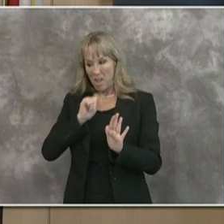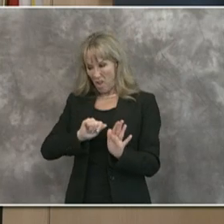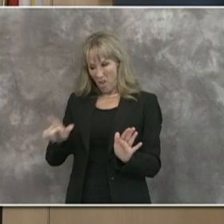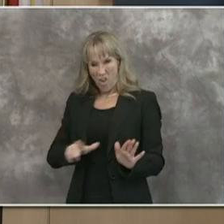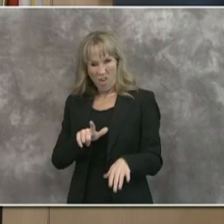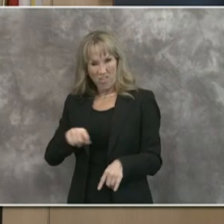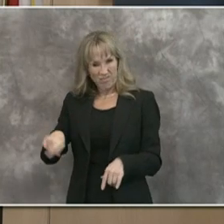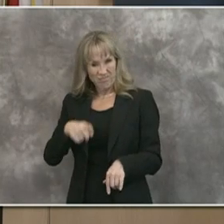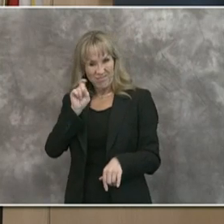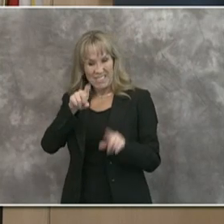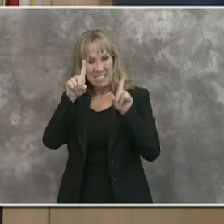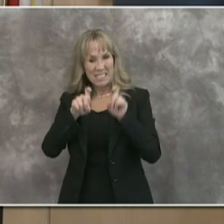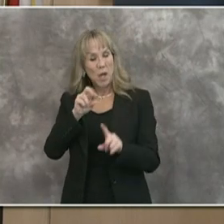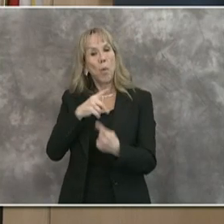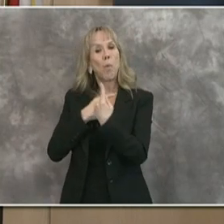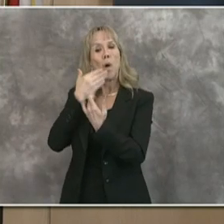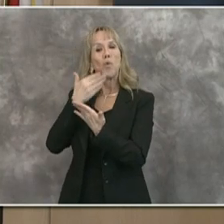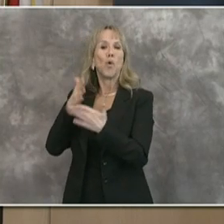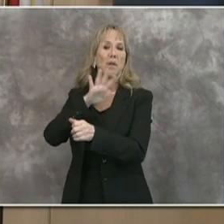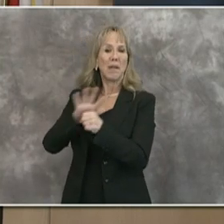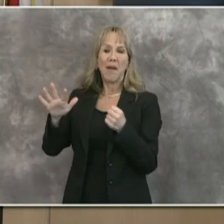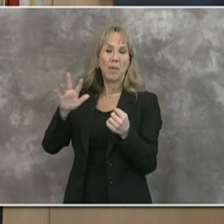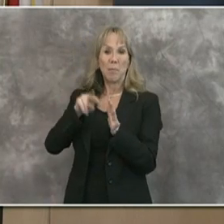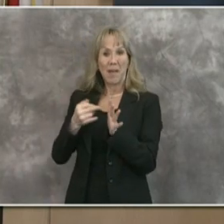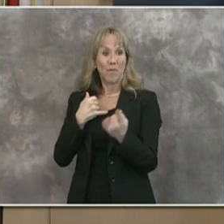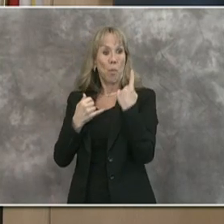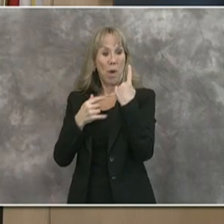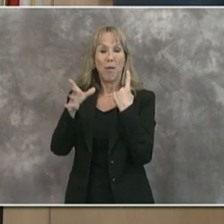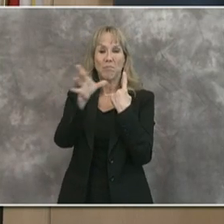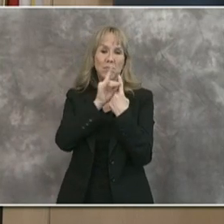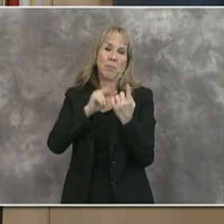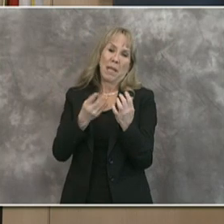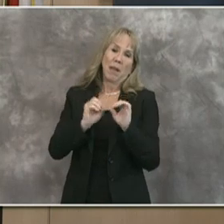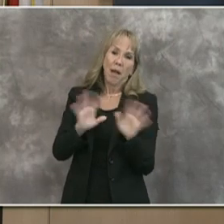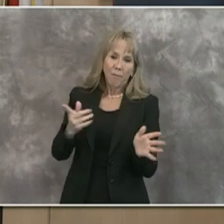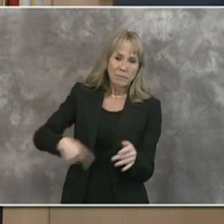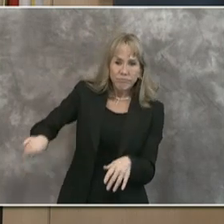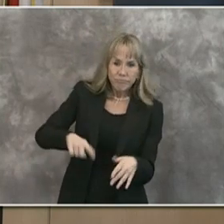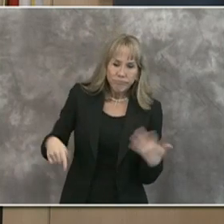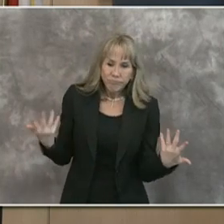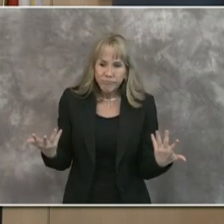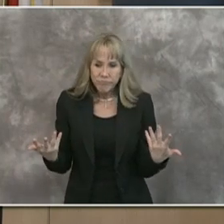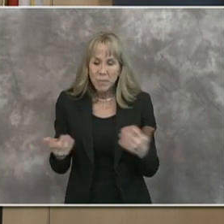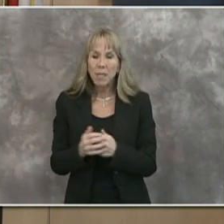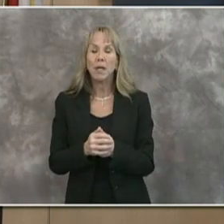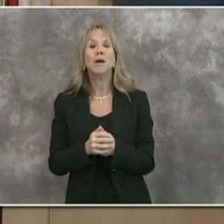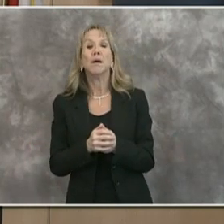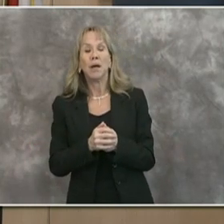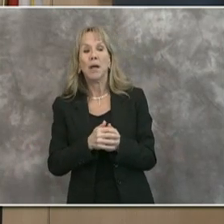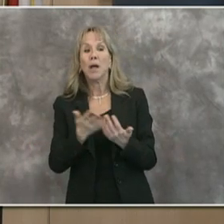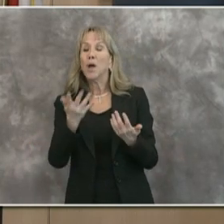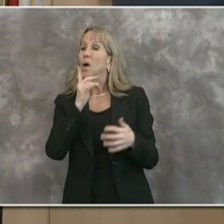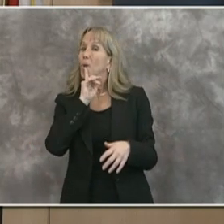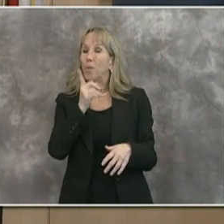be tested and that result sort of speaks for the entire household? Well, we would actually encourage at this point